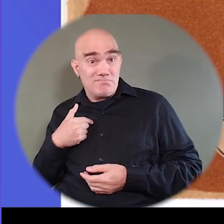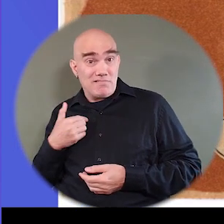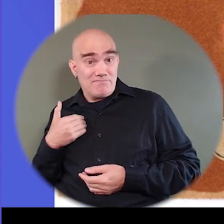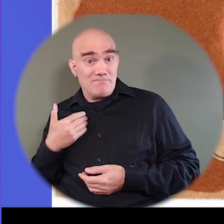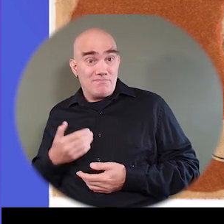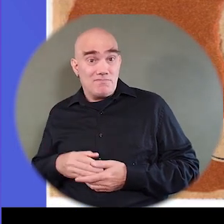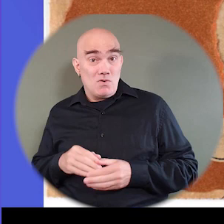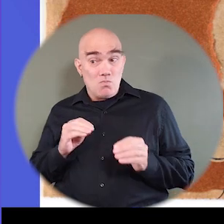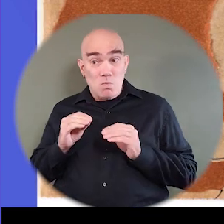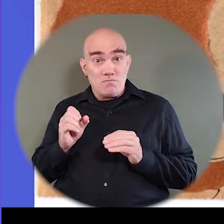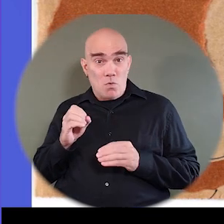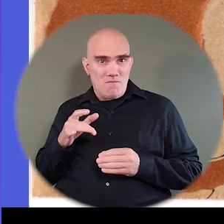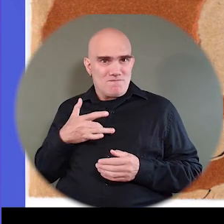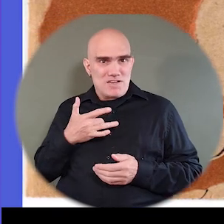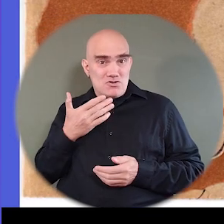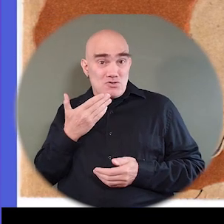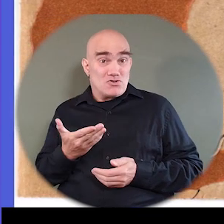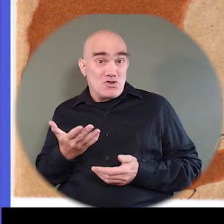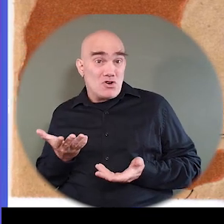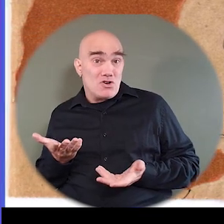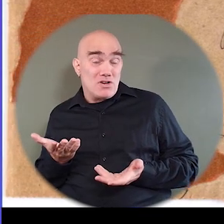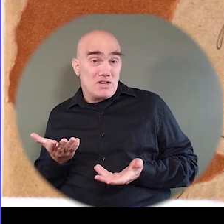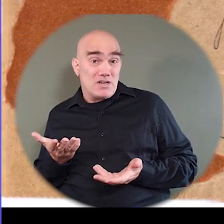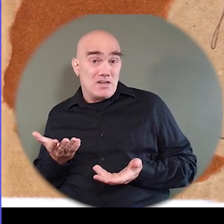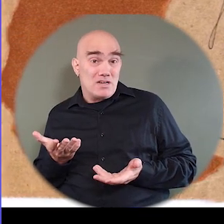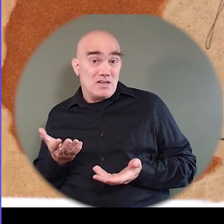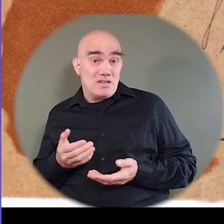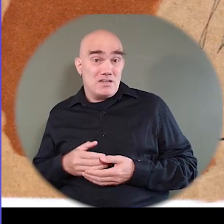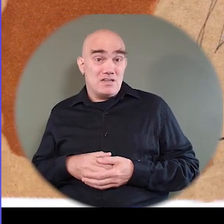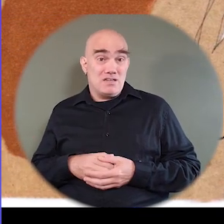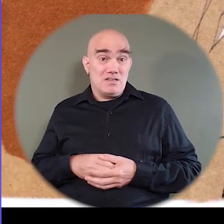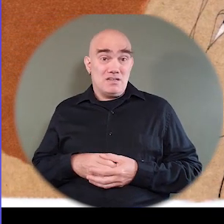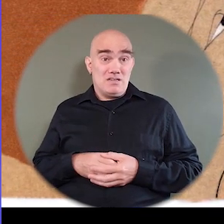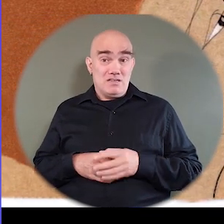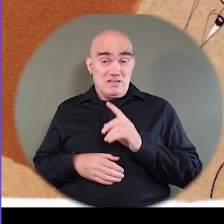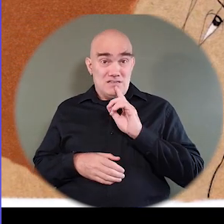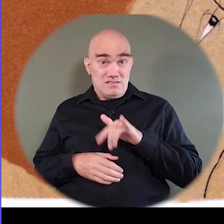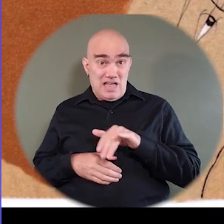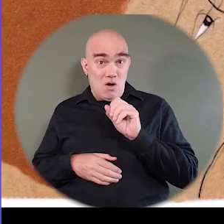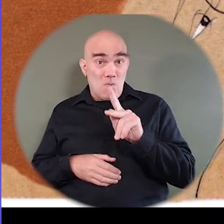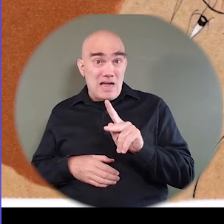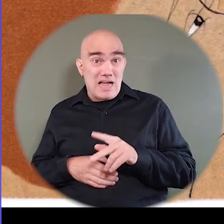private, moving so it feels good. Is that okay?